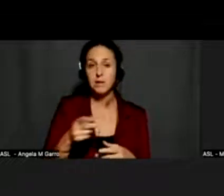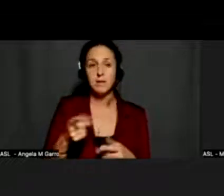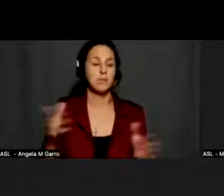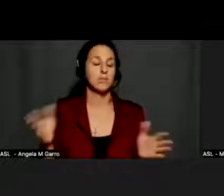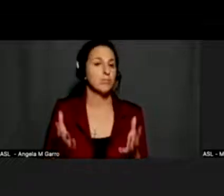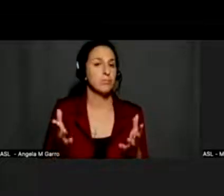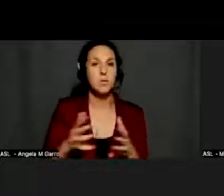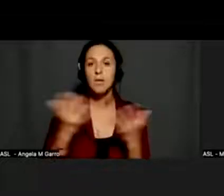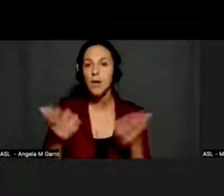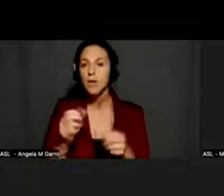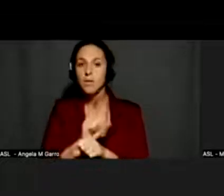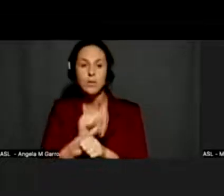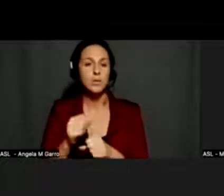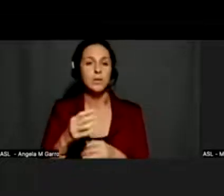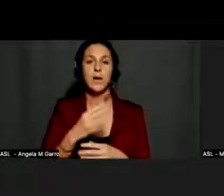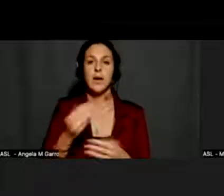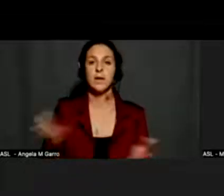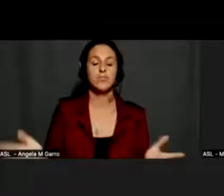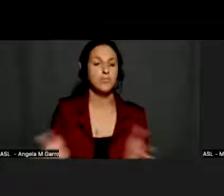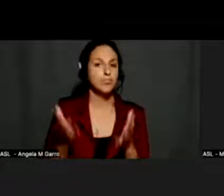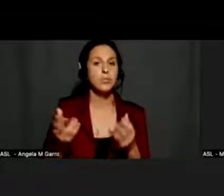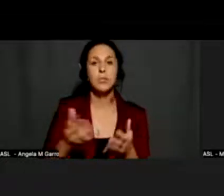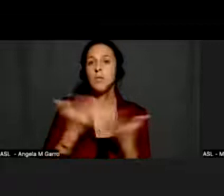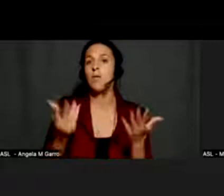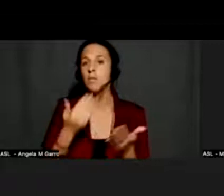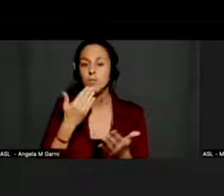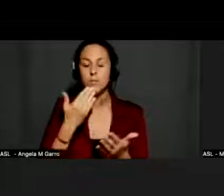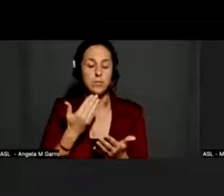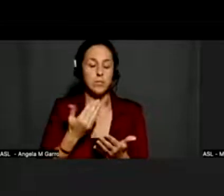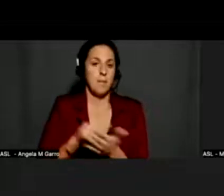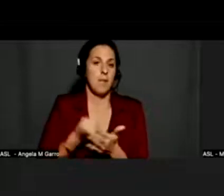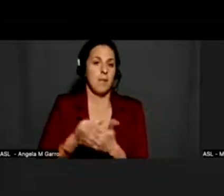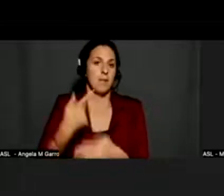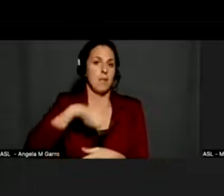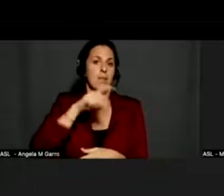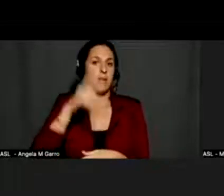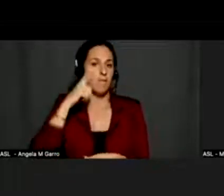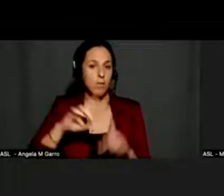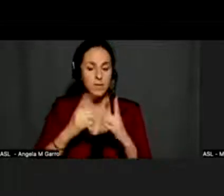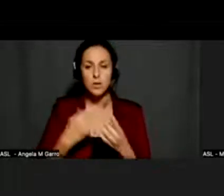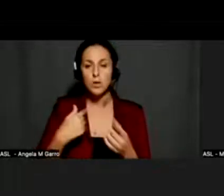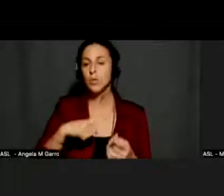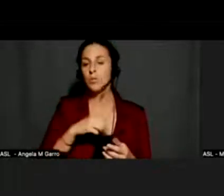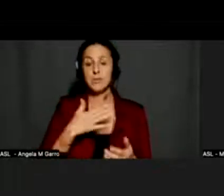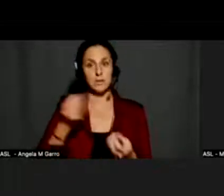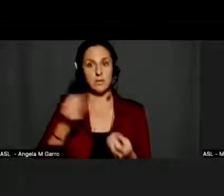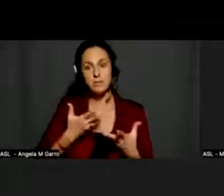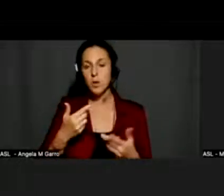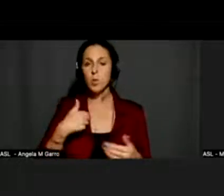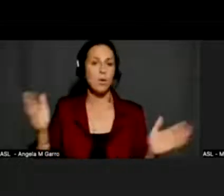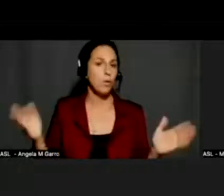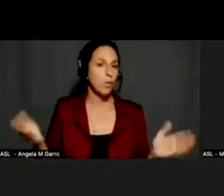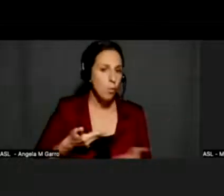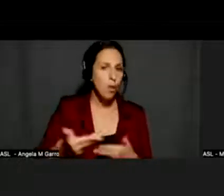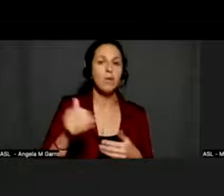much needed funds to the district, please let us know. We welcome any and all people who would like to volunteer